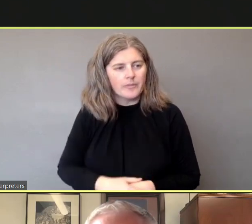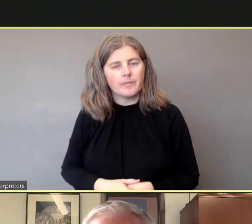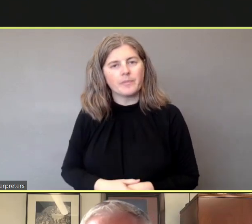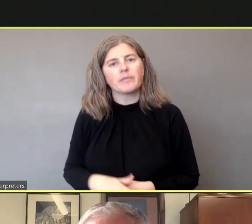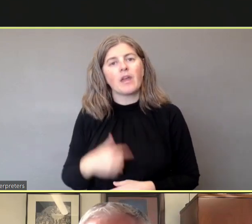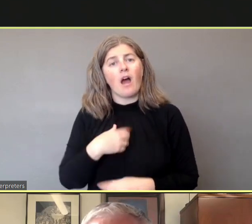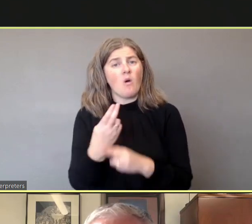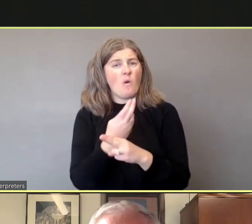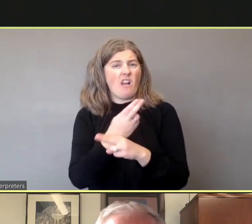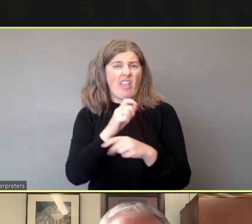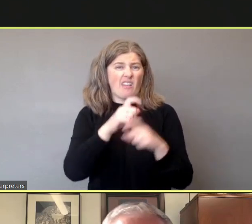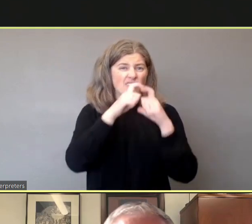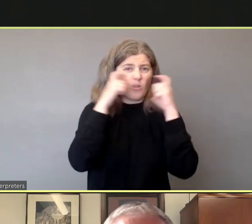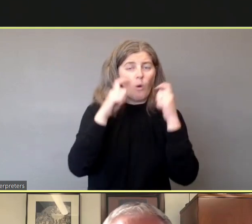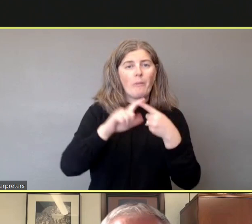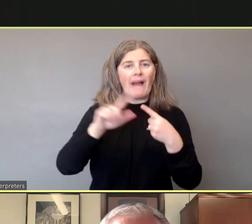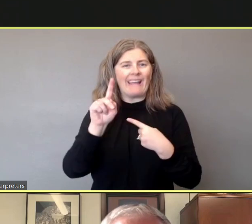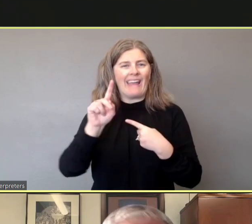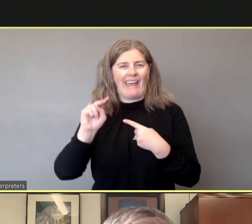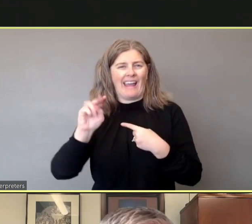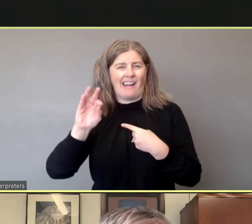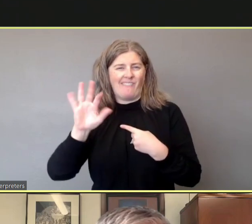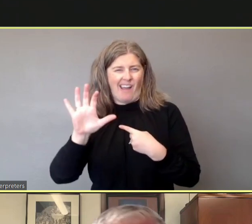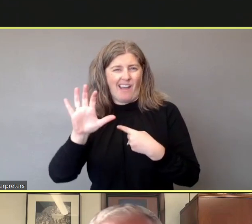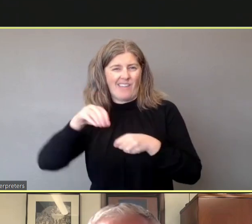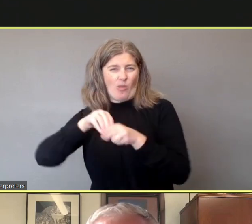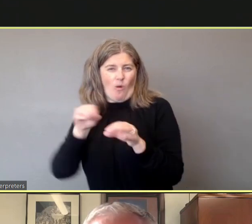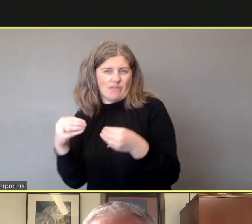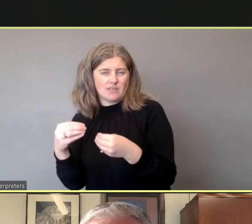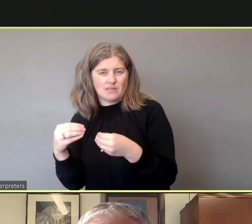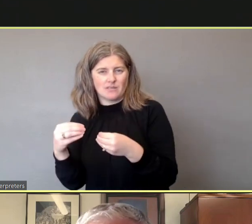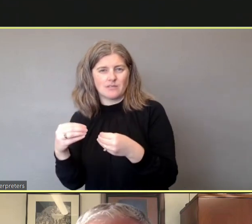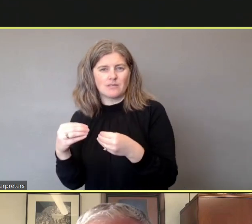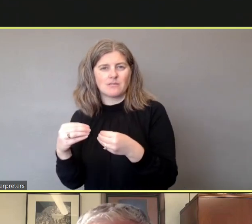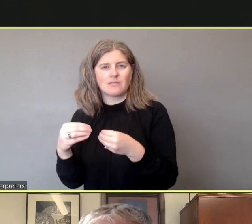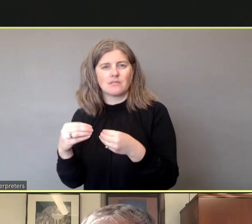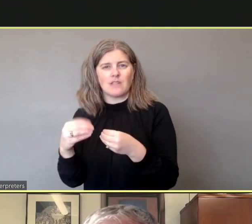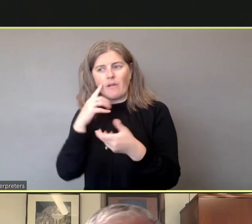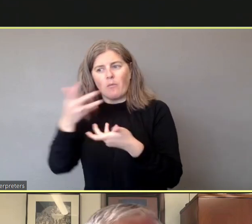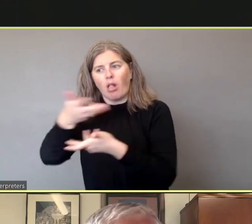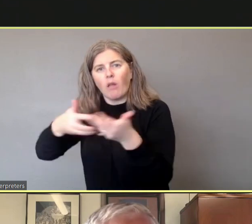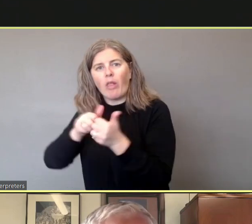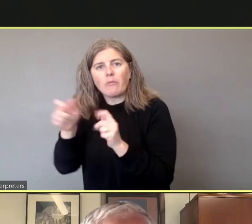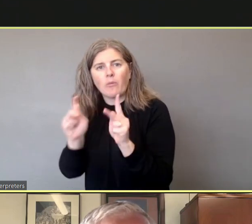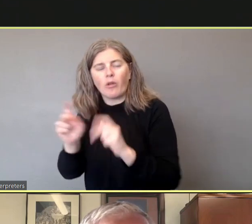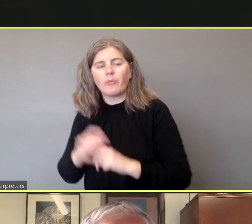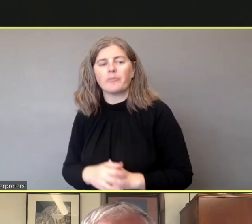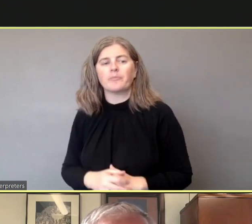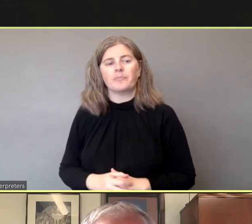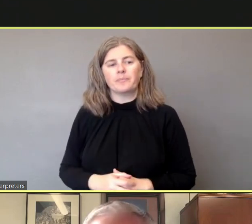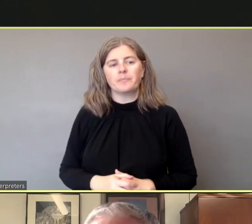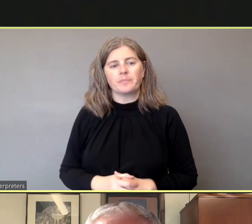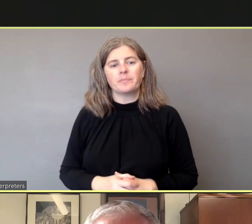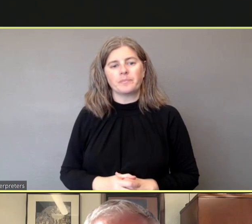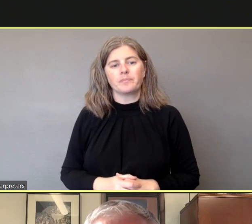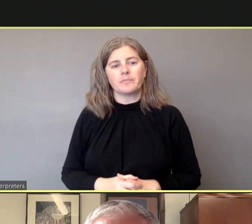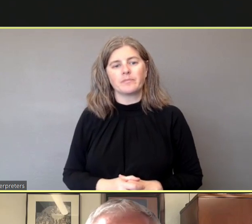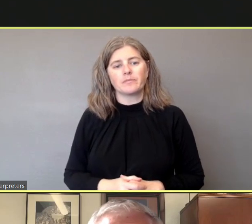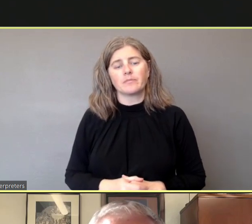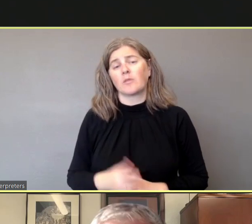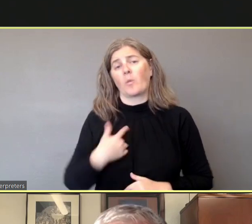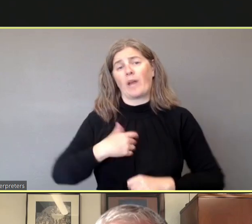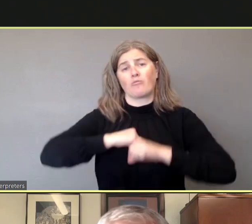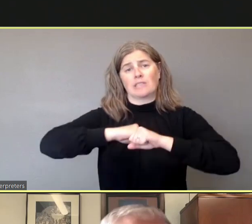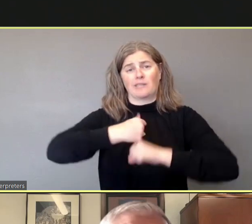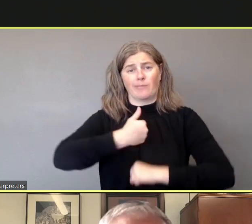that or my KN95 in the office when I'm with other people. And another thing we can do to